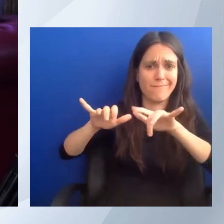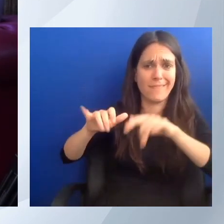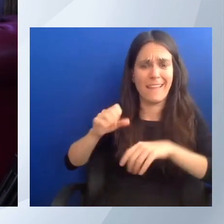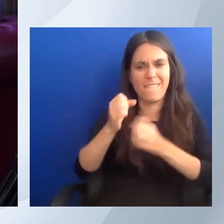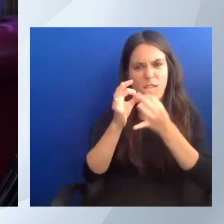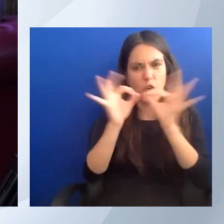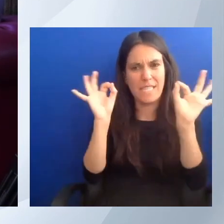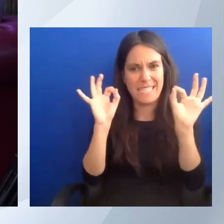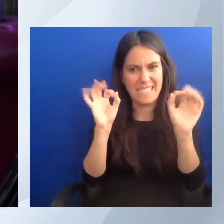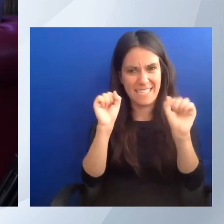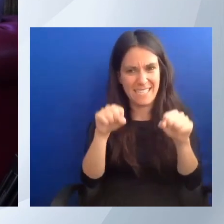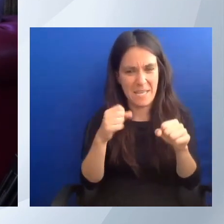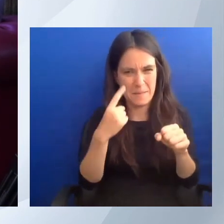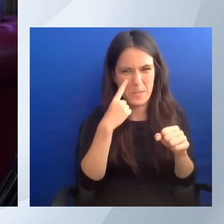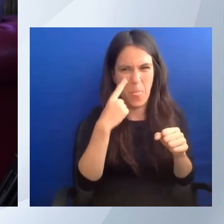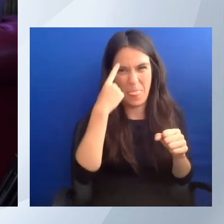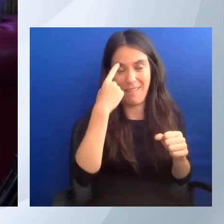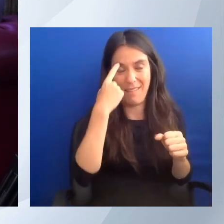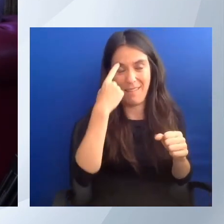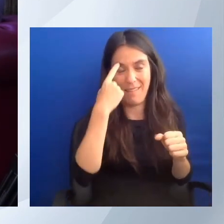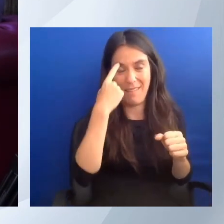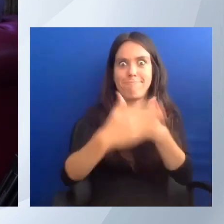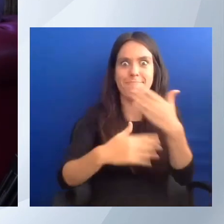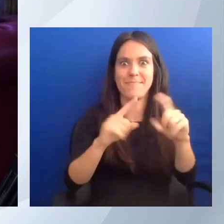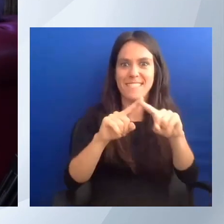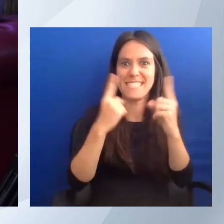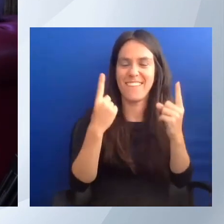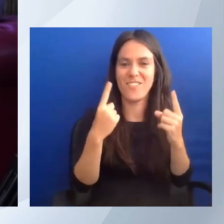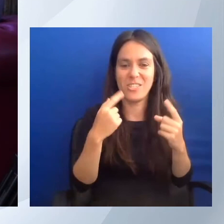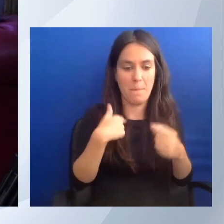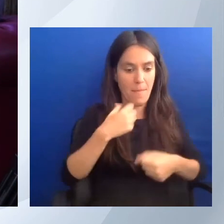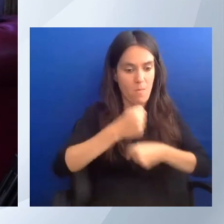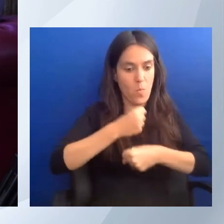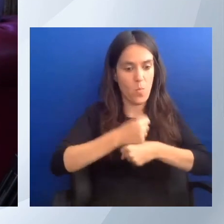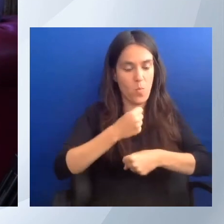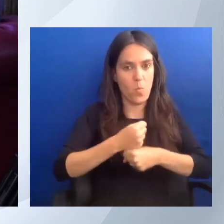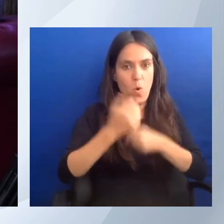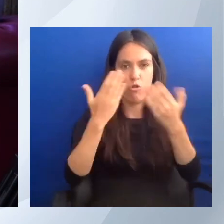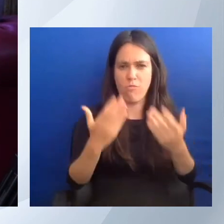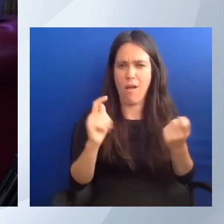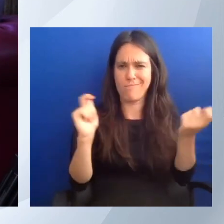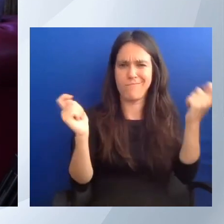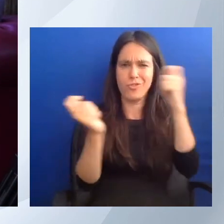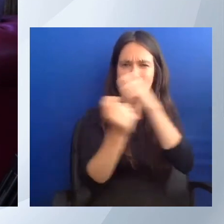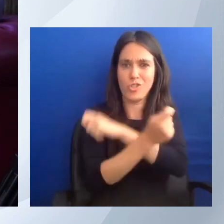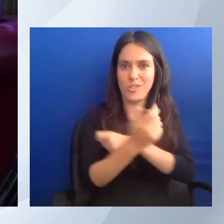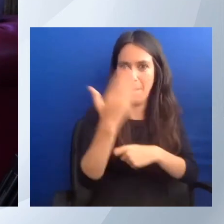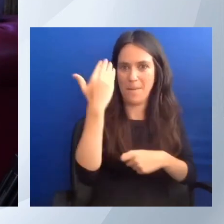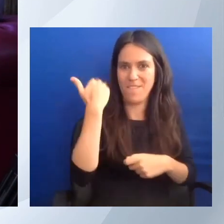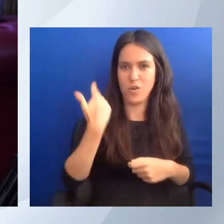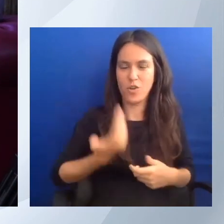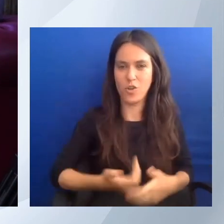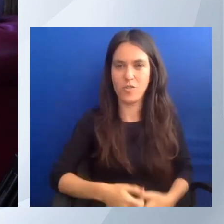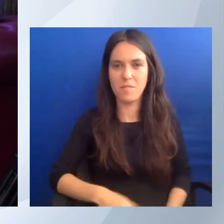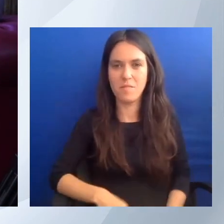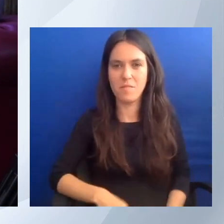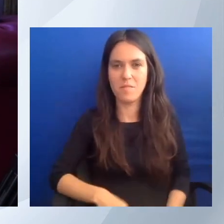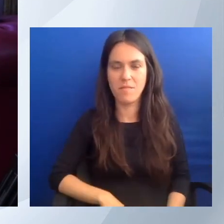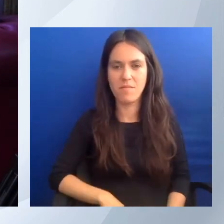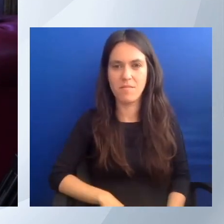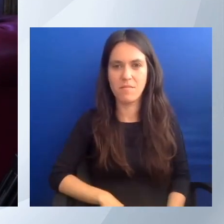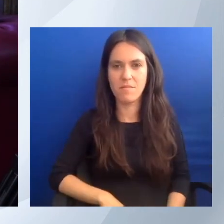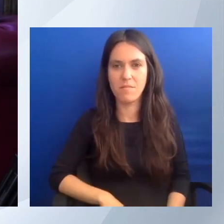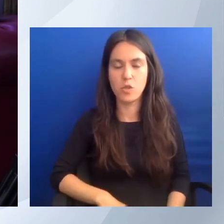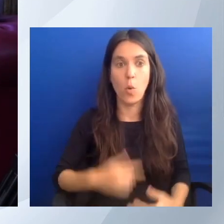it takes like $1 or $2, but like I said, running my blog is 12 cents a month, which I don't have many visitors, but